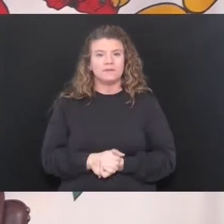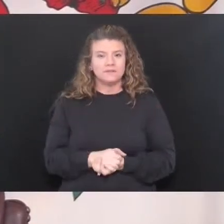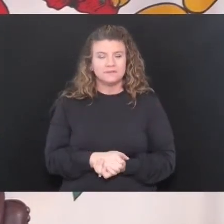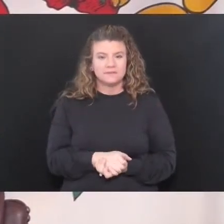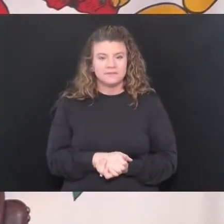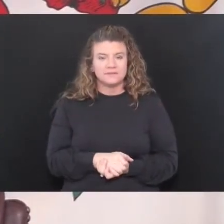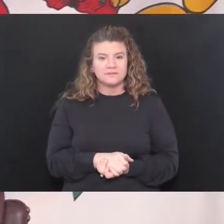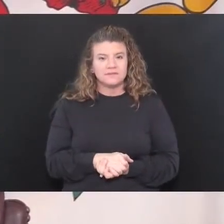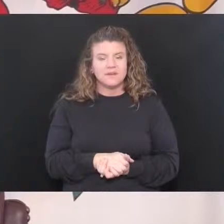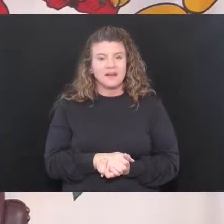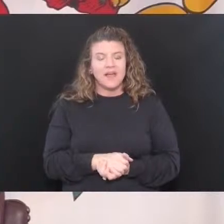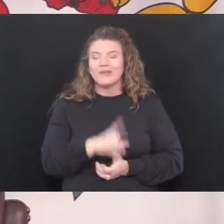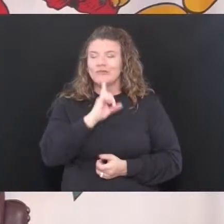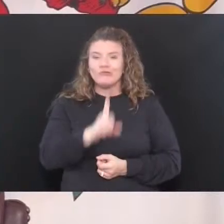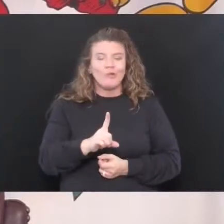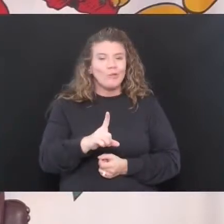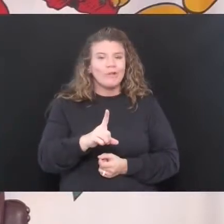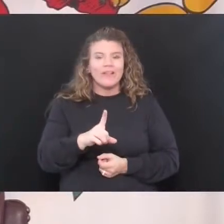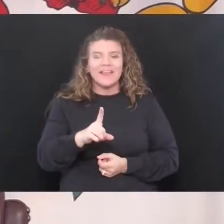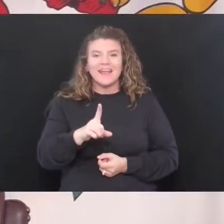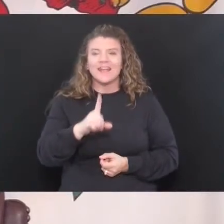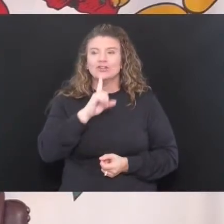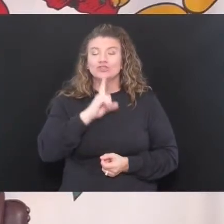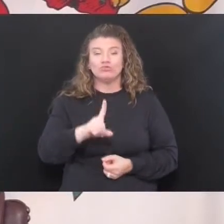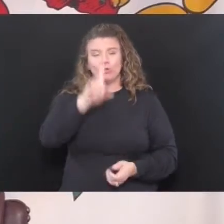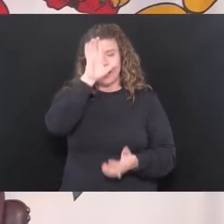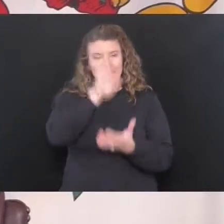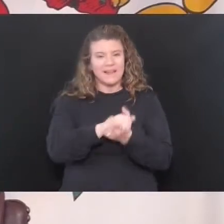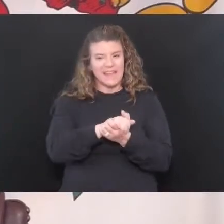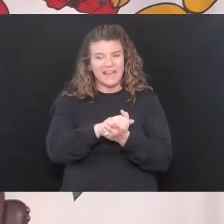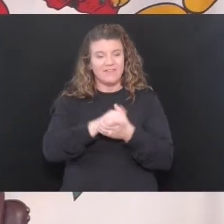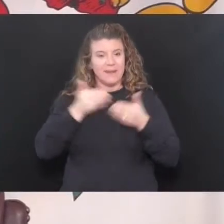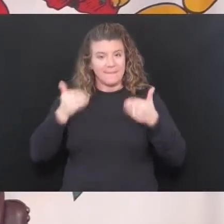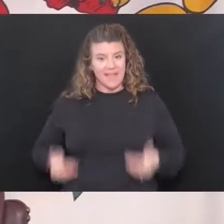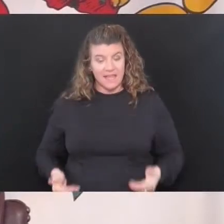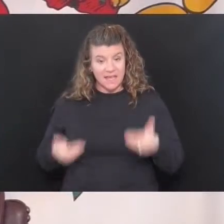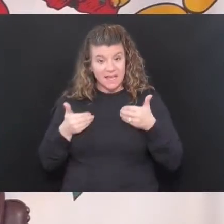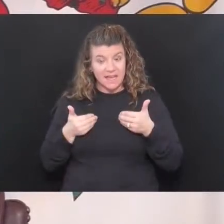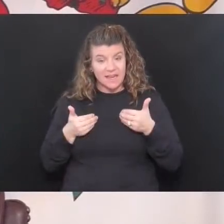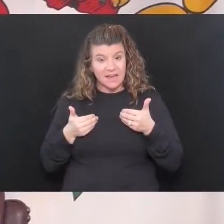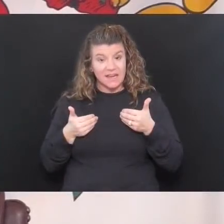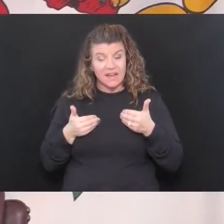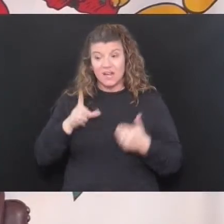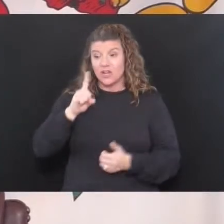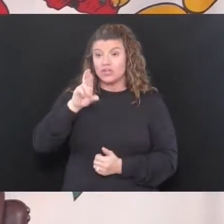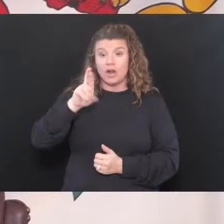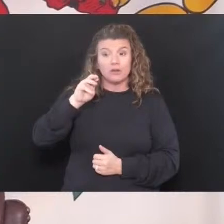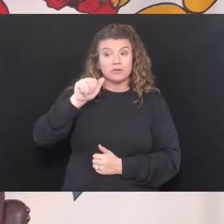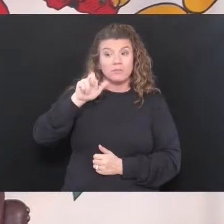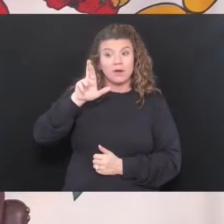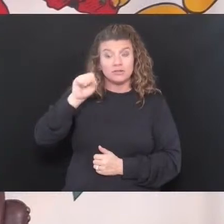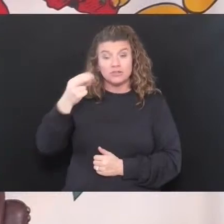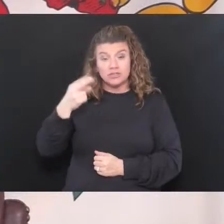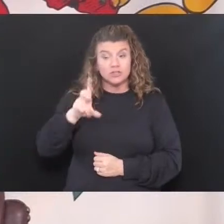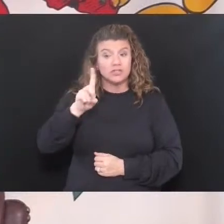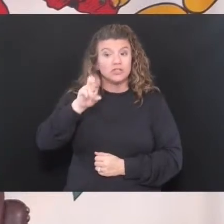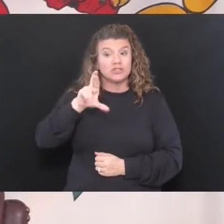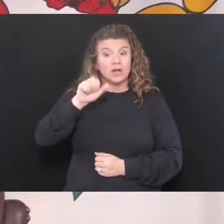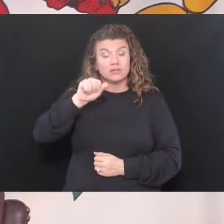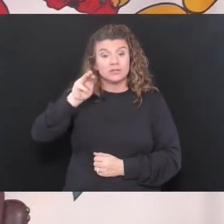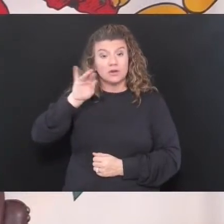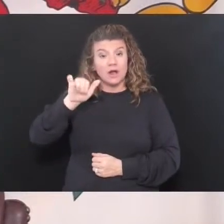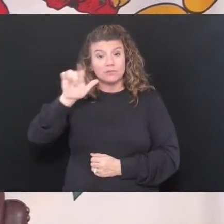You really, truly believed in me Dr. Marsh, Dr.